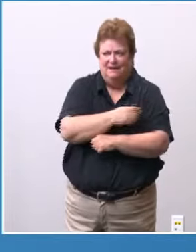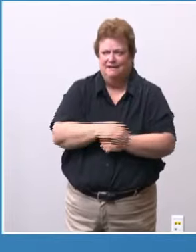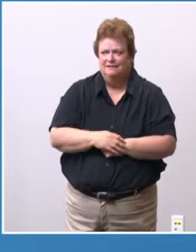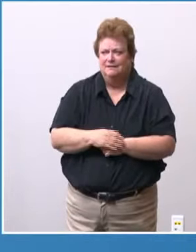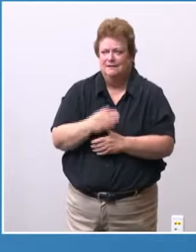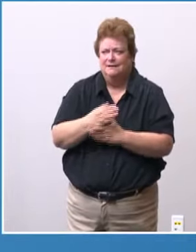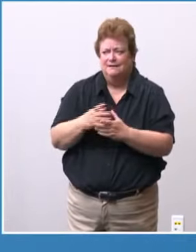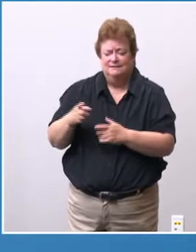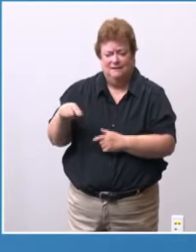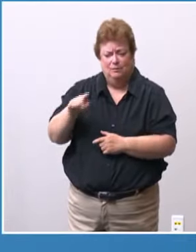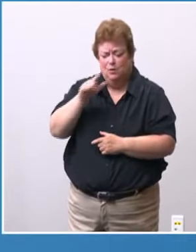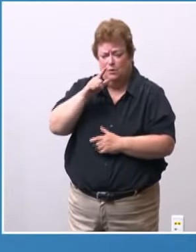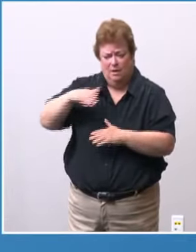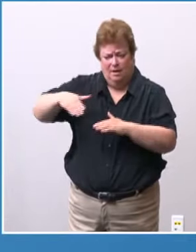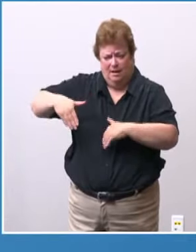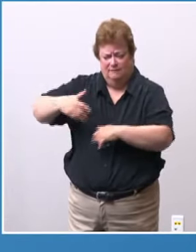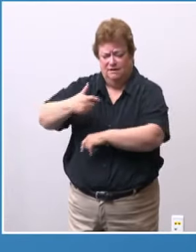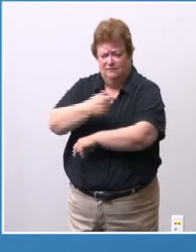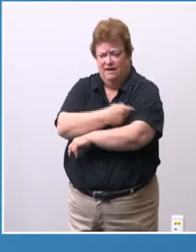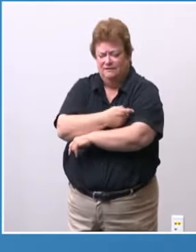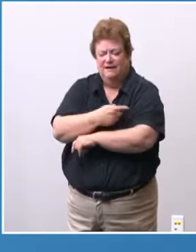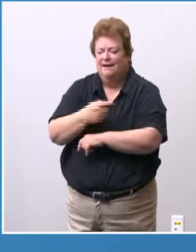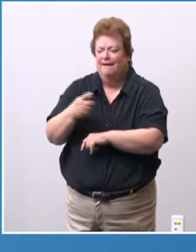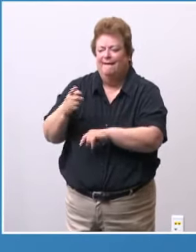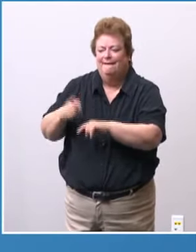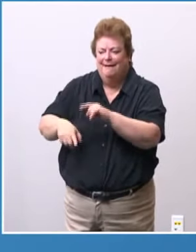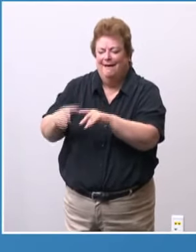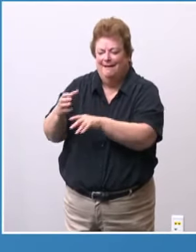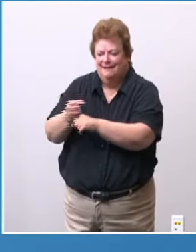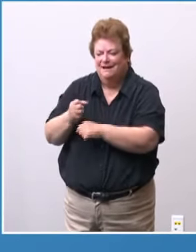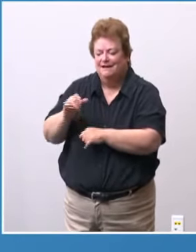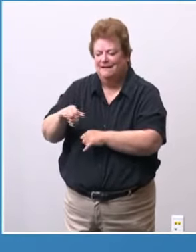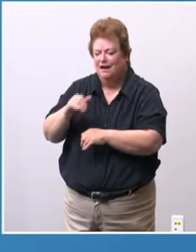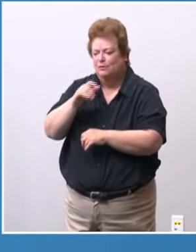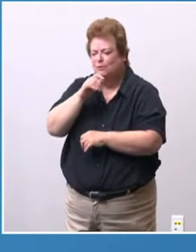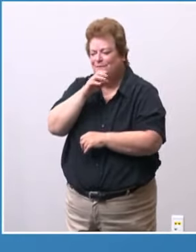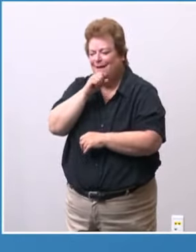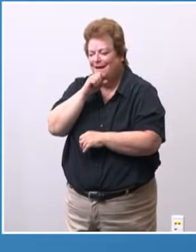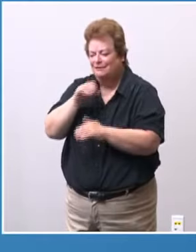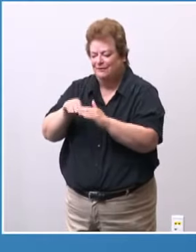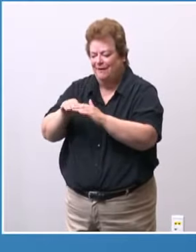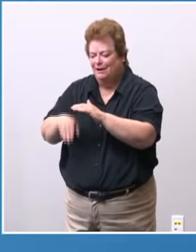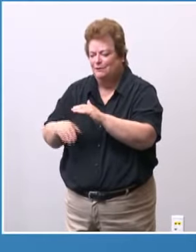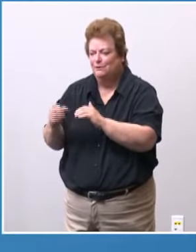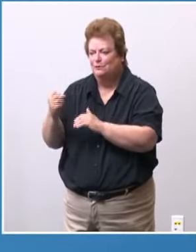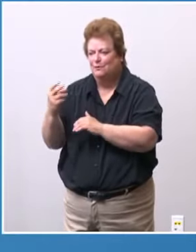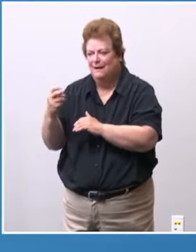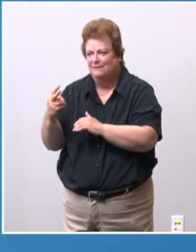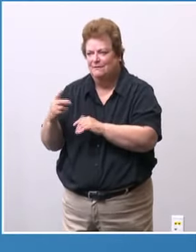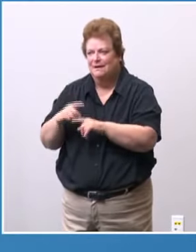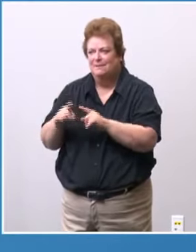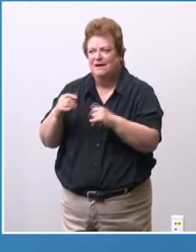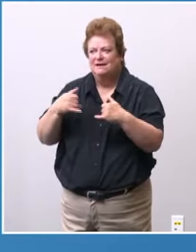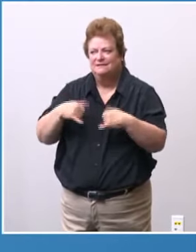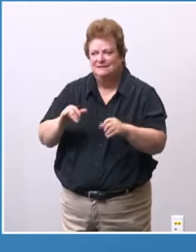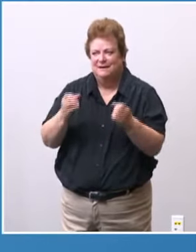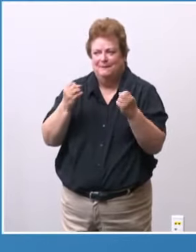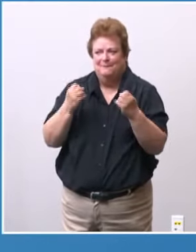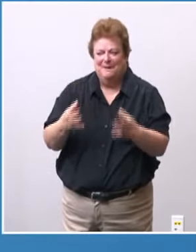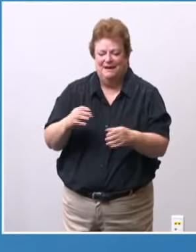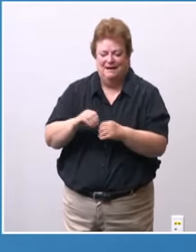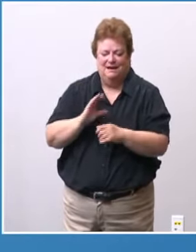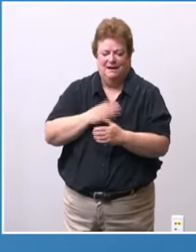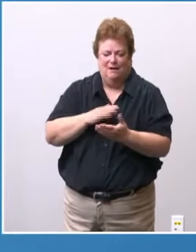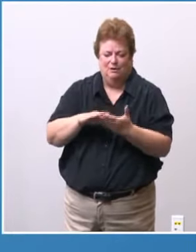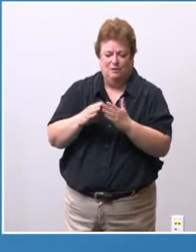are still unvaccinated are not yet eligible, like children under 12. But there are still many in our